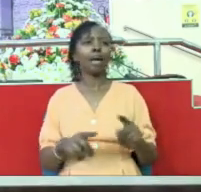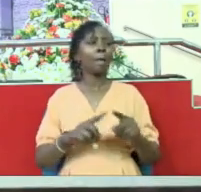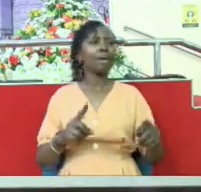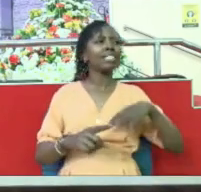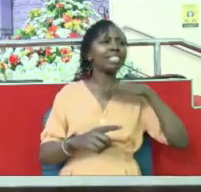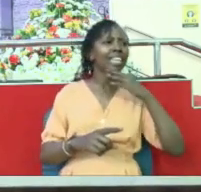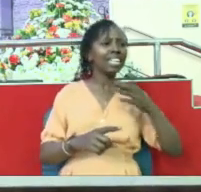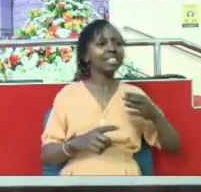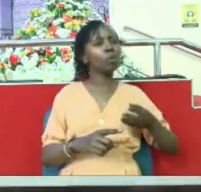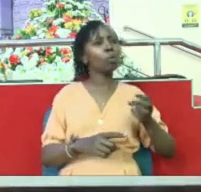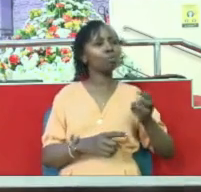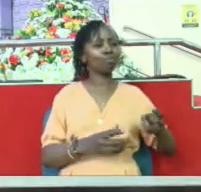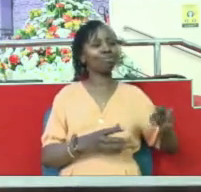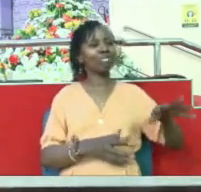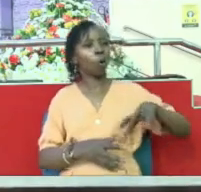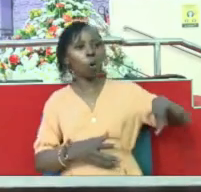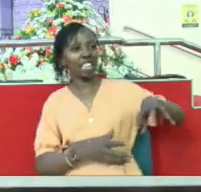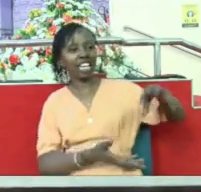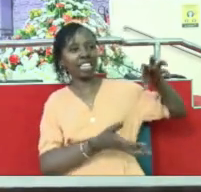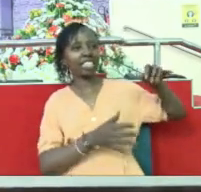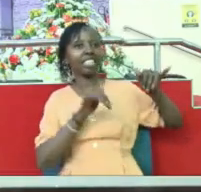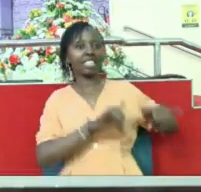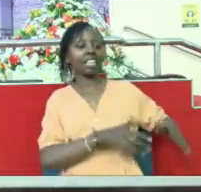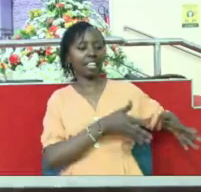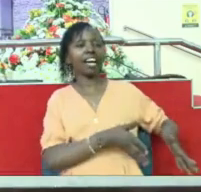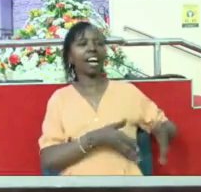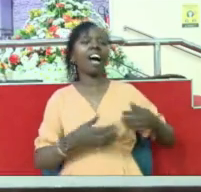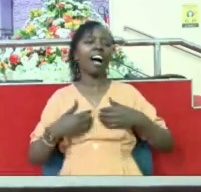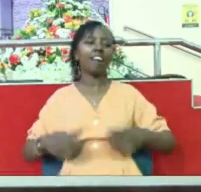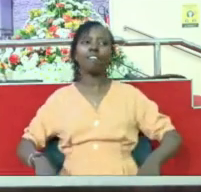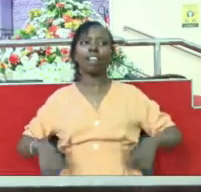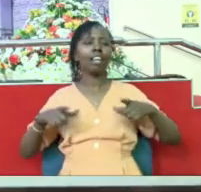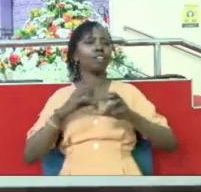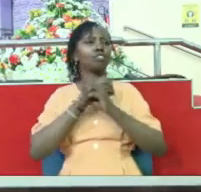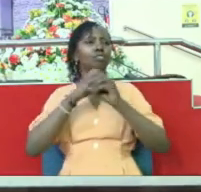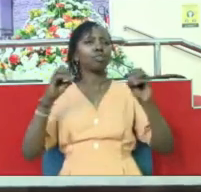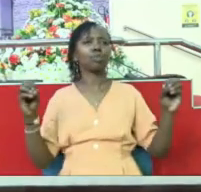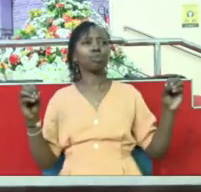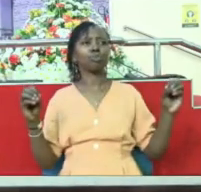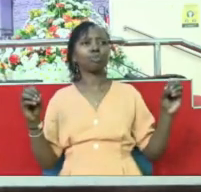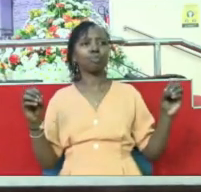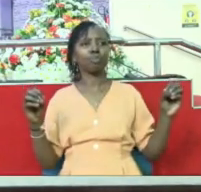lakini pale mto there is nothing there of life. You can even float on that water.